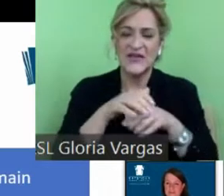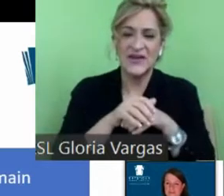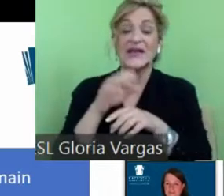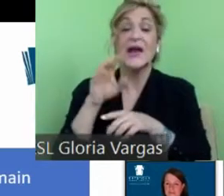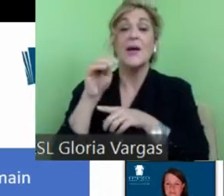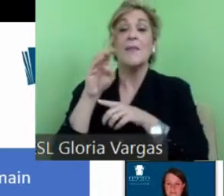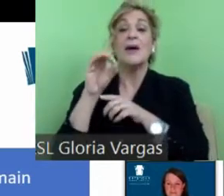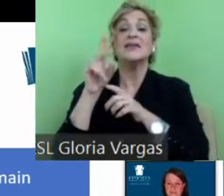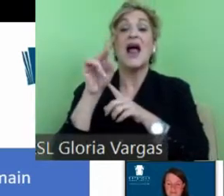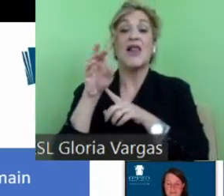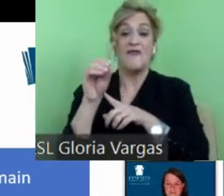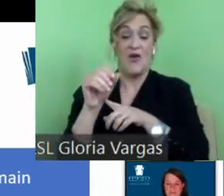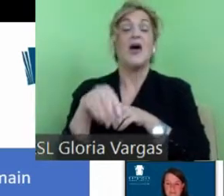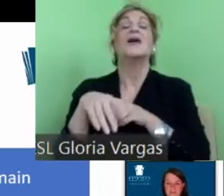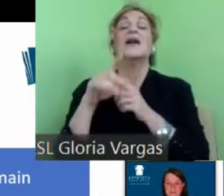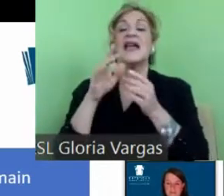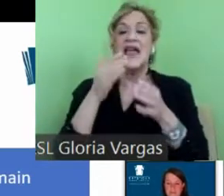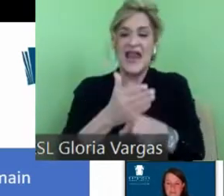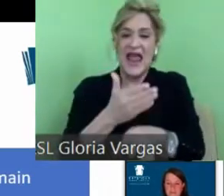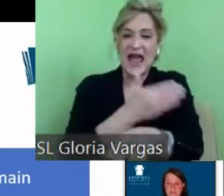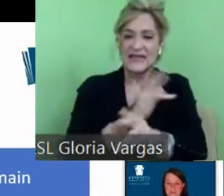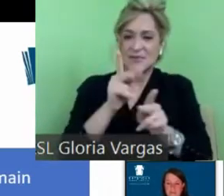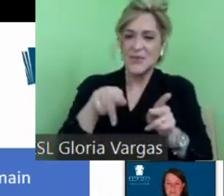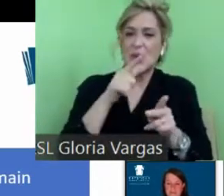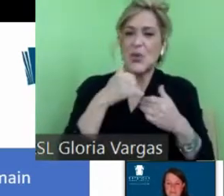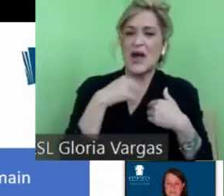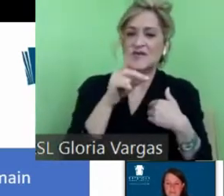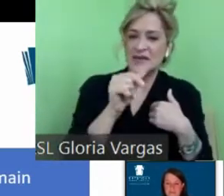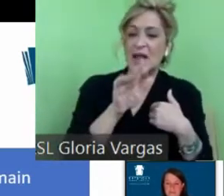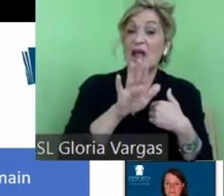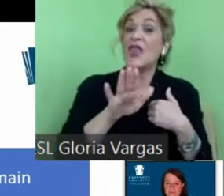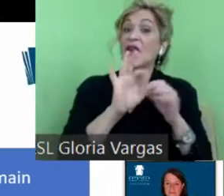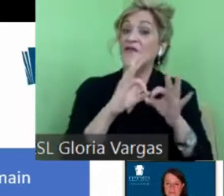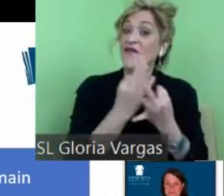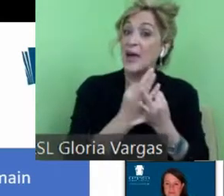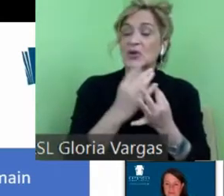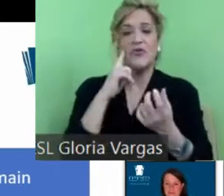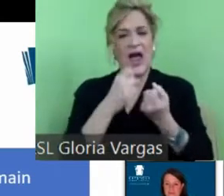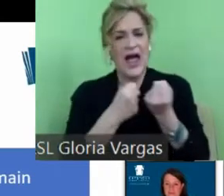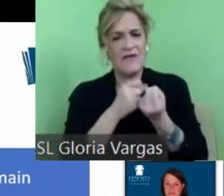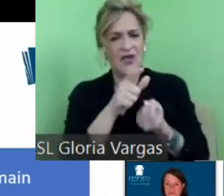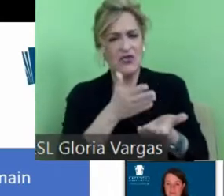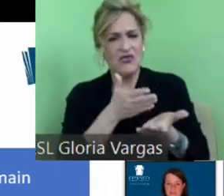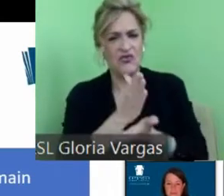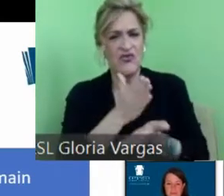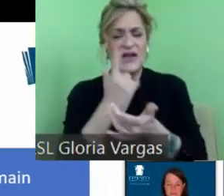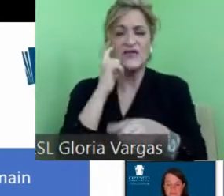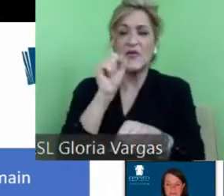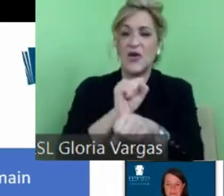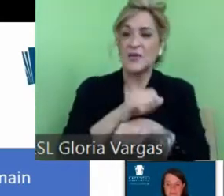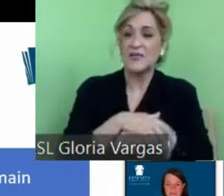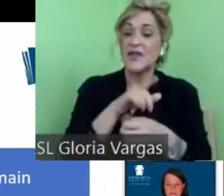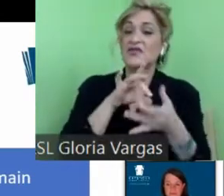enhanced persons with disabilities and their families to advocate for their rights to employment. In this regards,